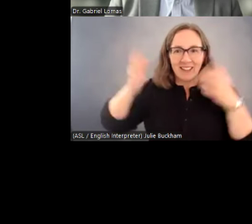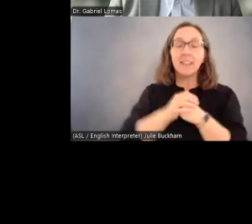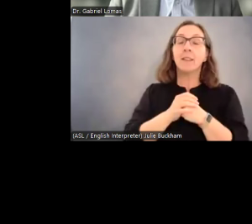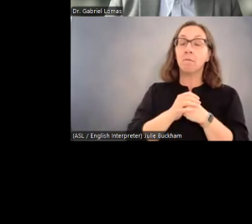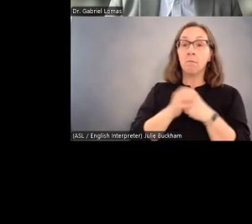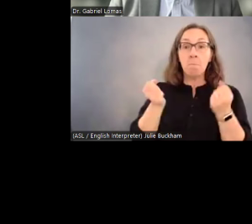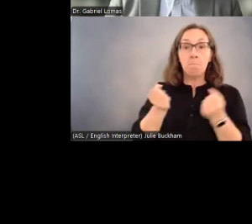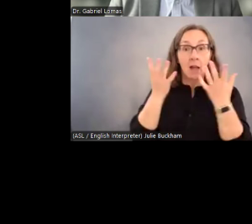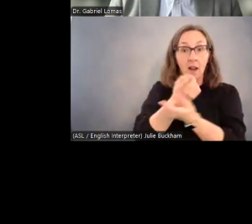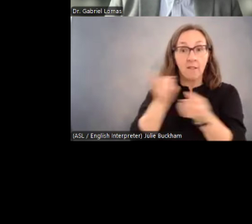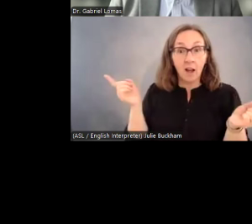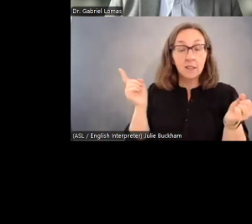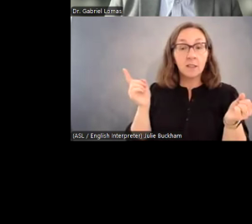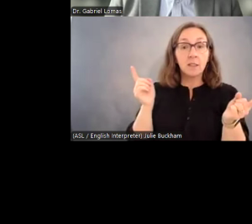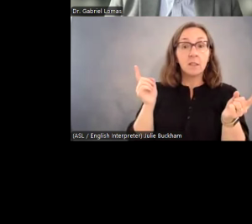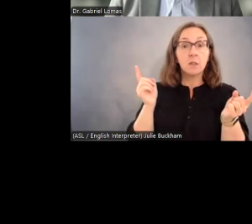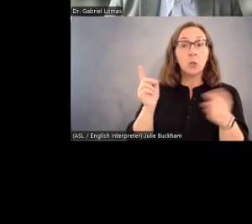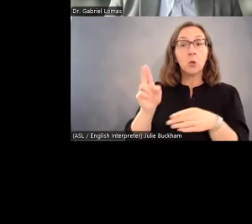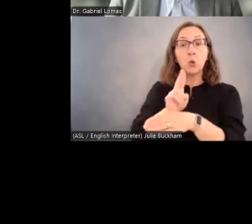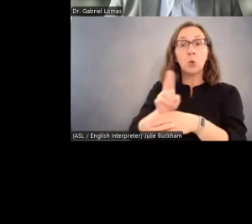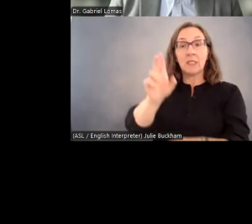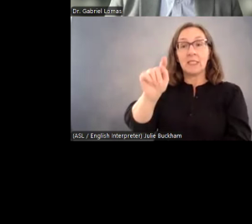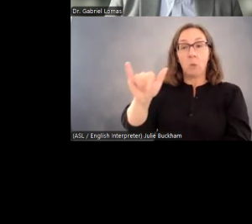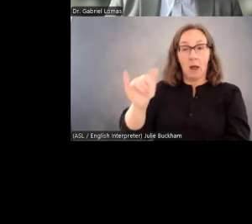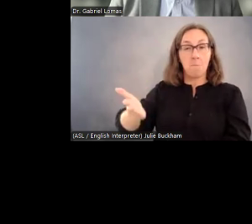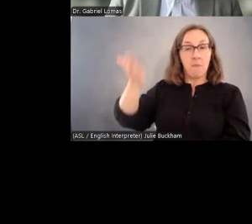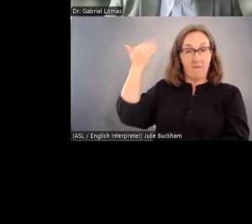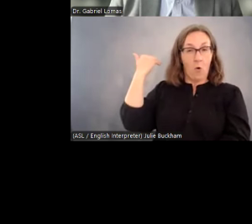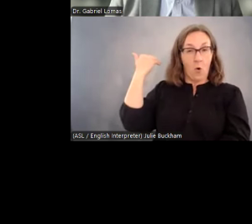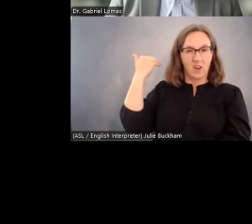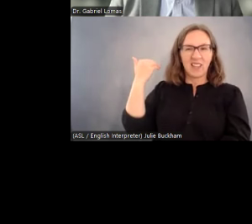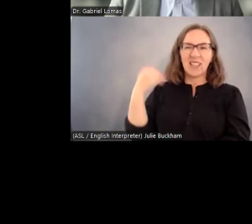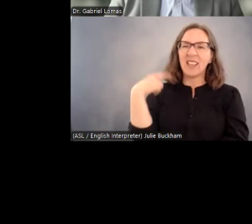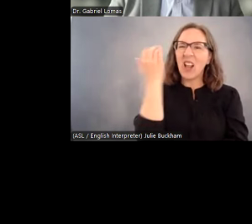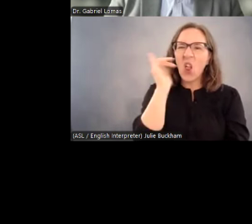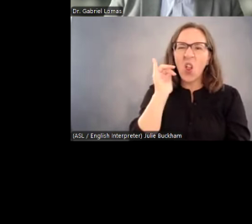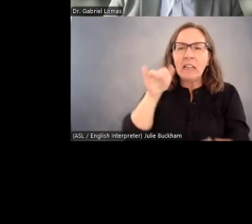grew up in the field using what's called a TTY, which looks like a little